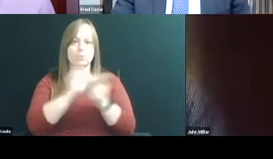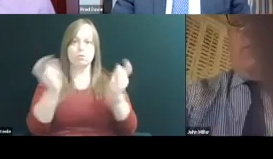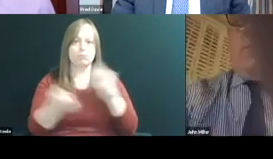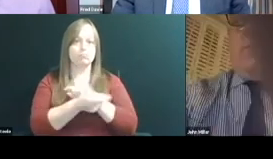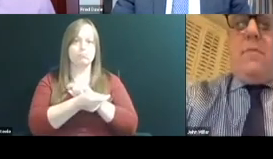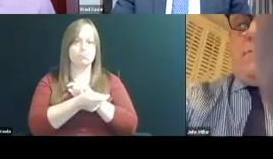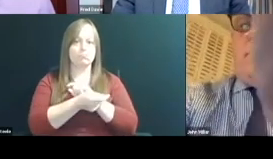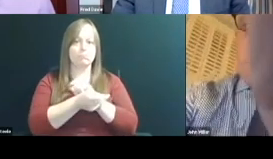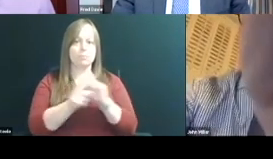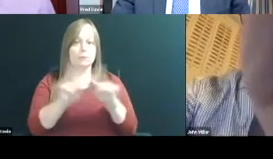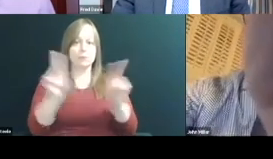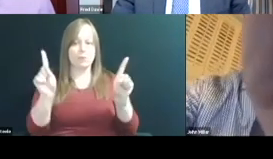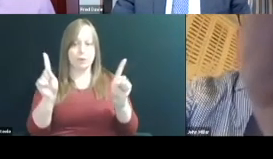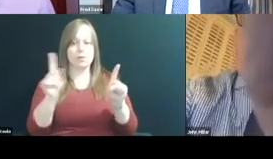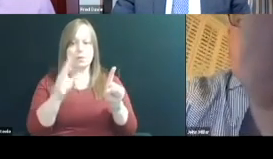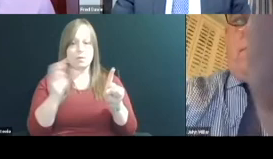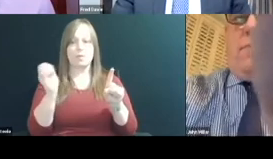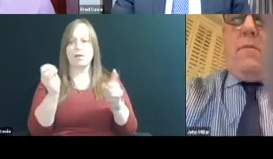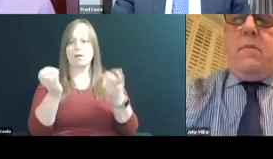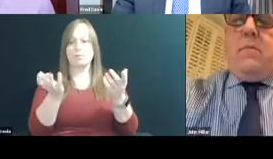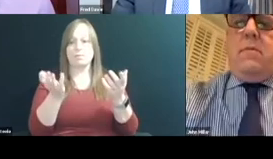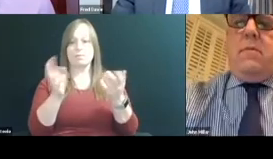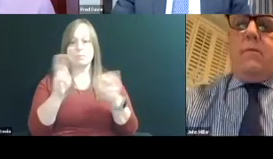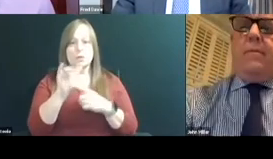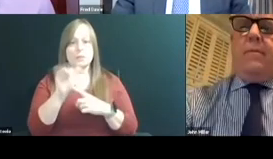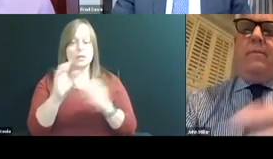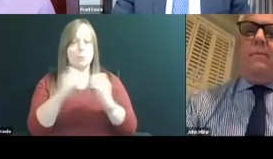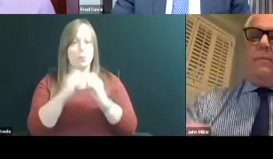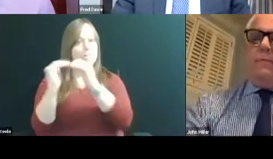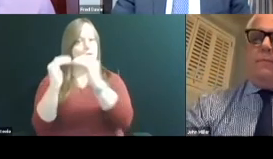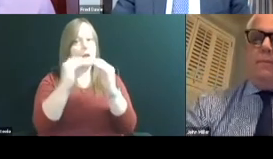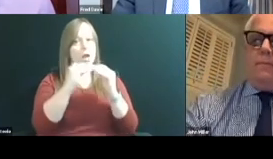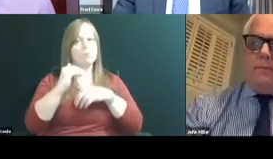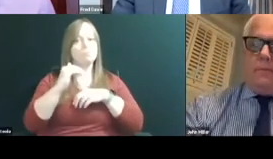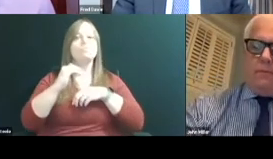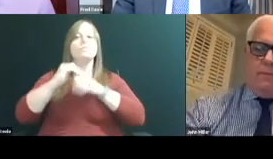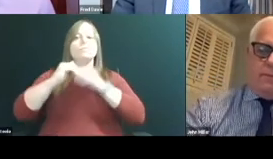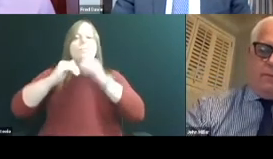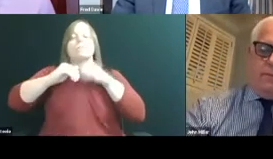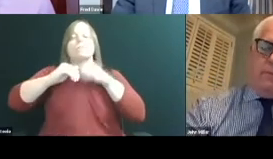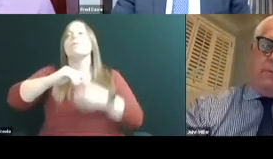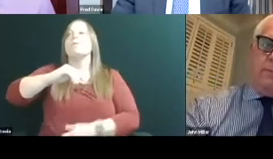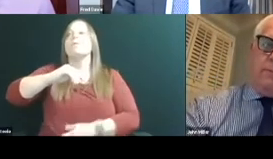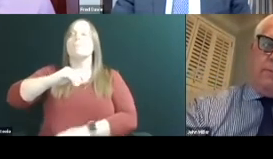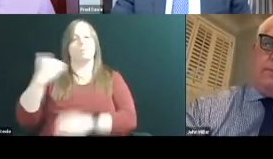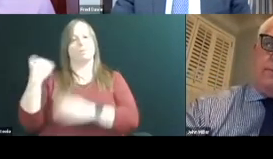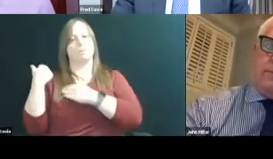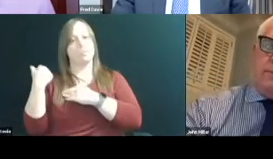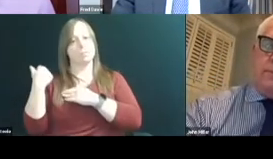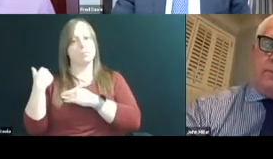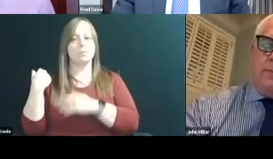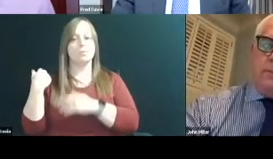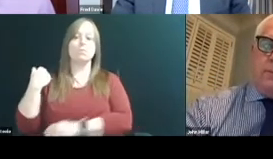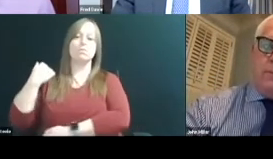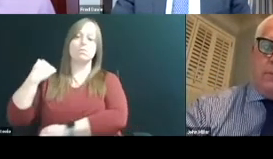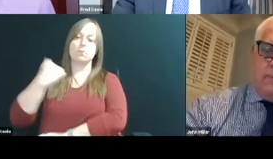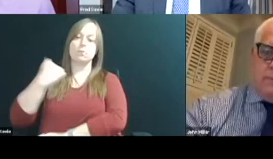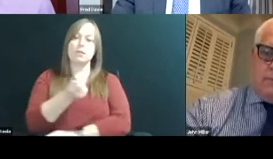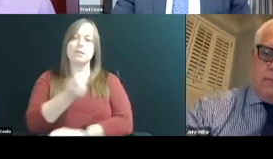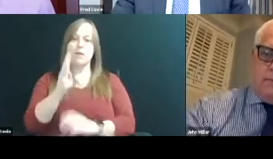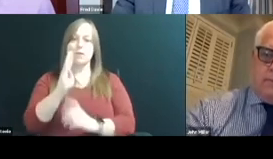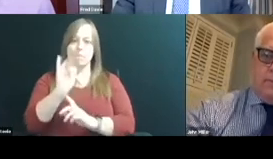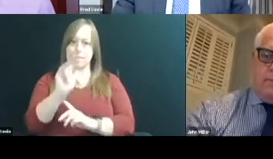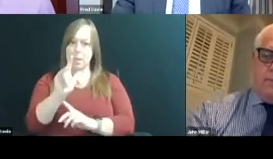going to make a difference in making policing in New York City more fair, transparent, and accountable. There were several